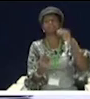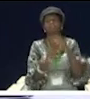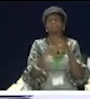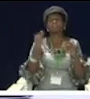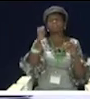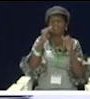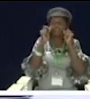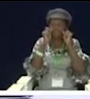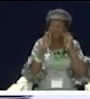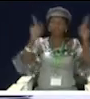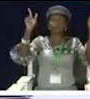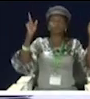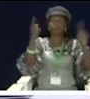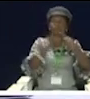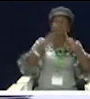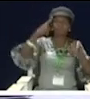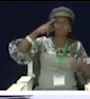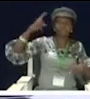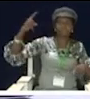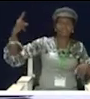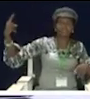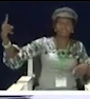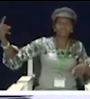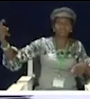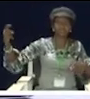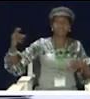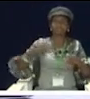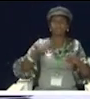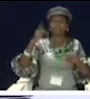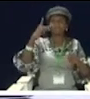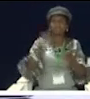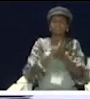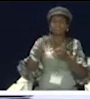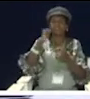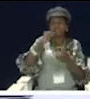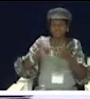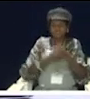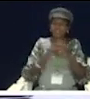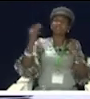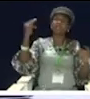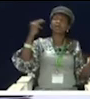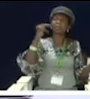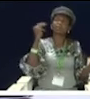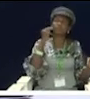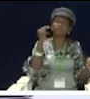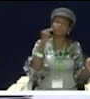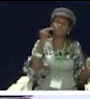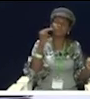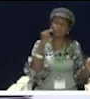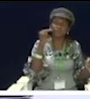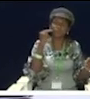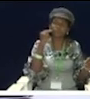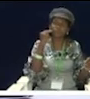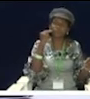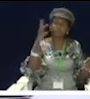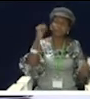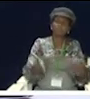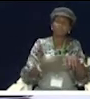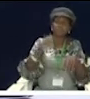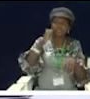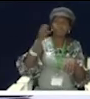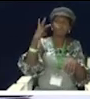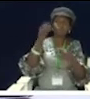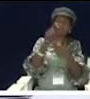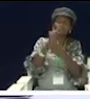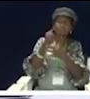She woke up from the dream and found that she had started menstruating. By the time she was sharing